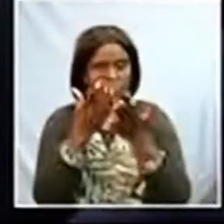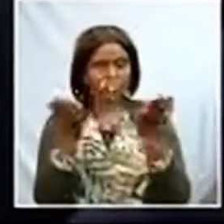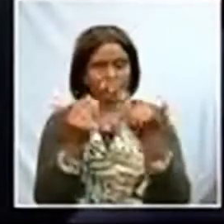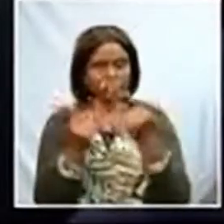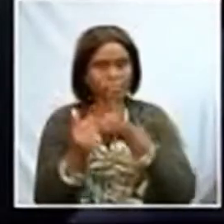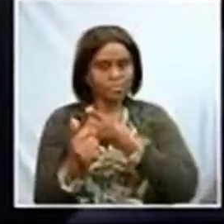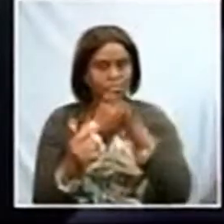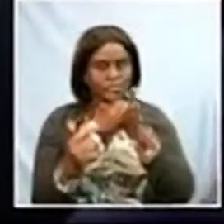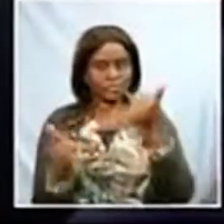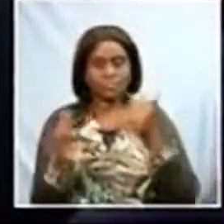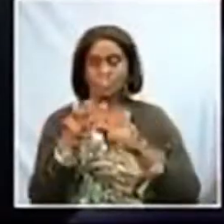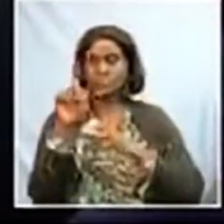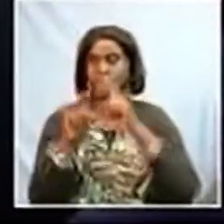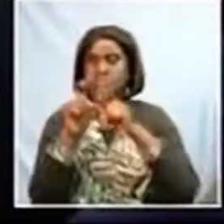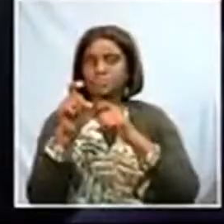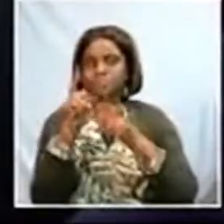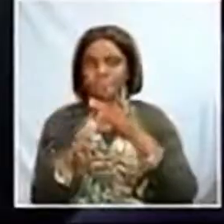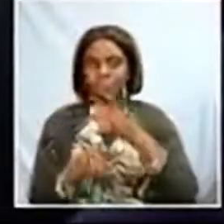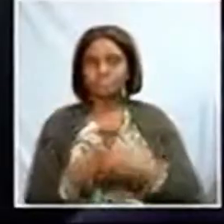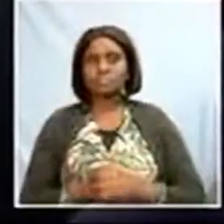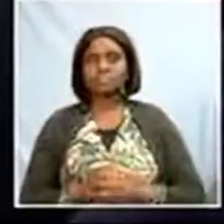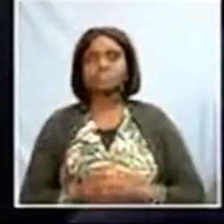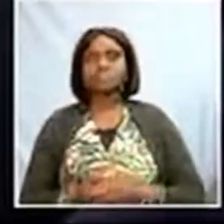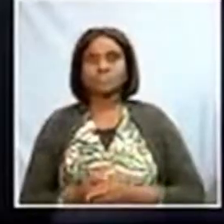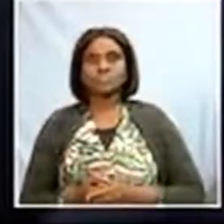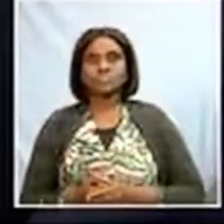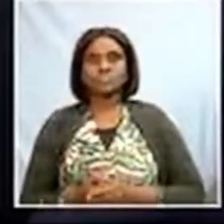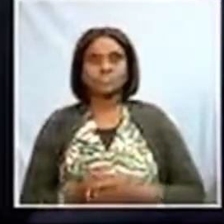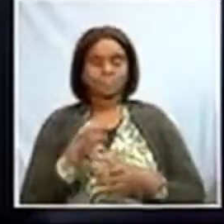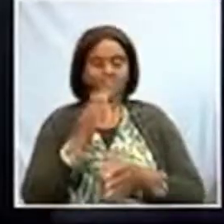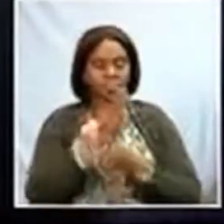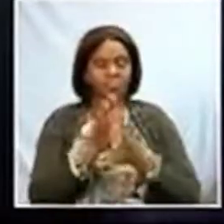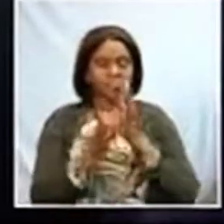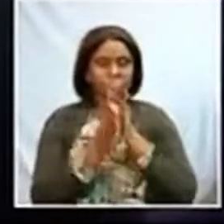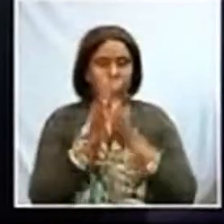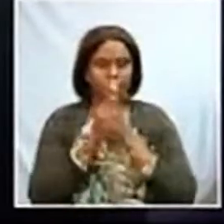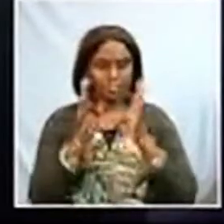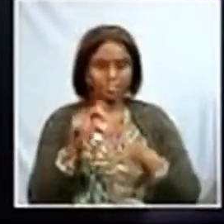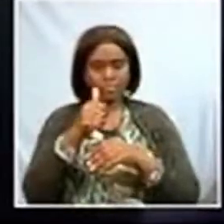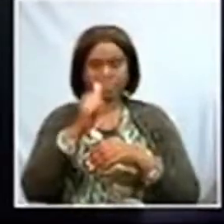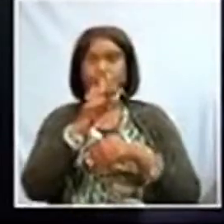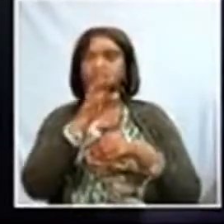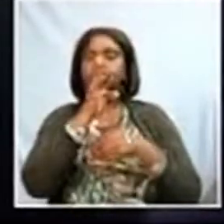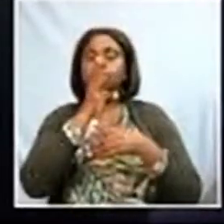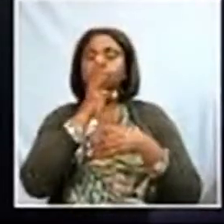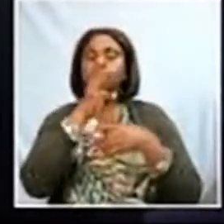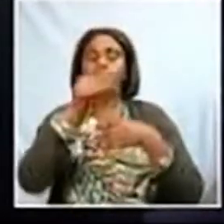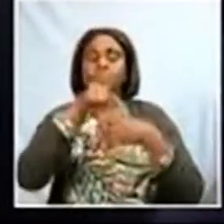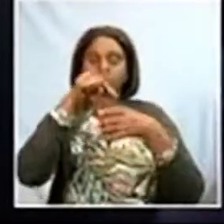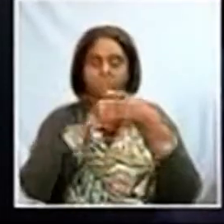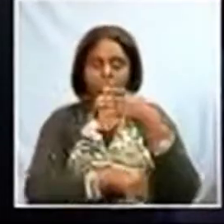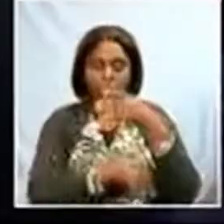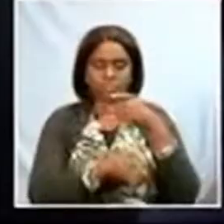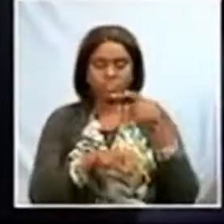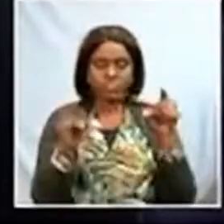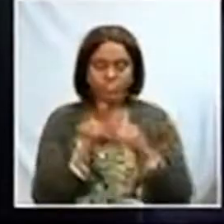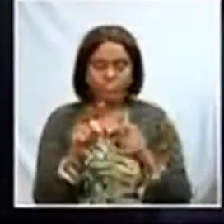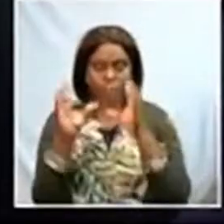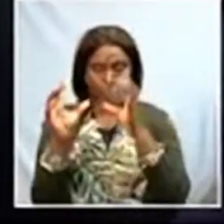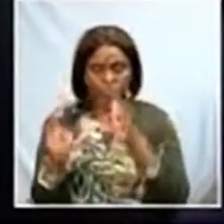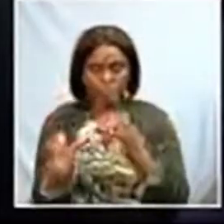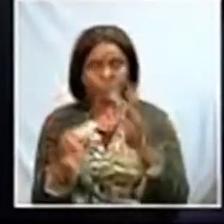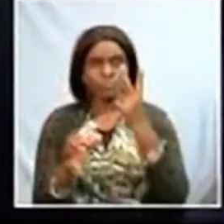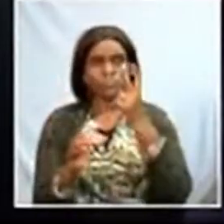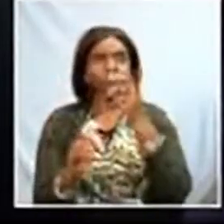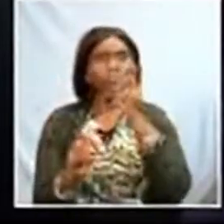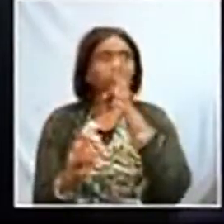The other question is the contractor drilled and cased 2 boreholes